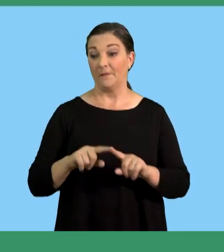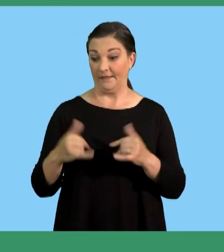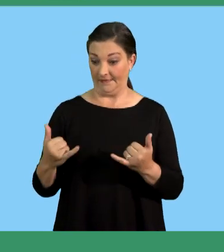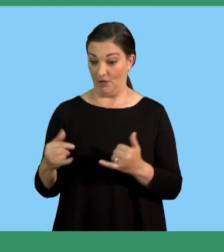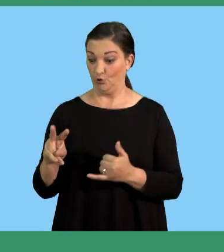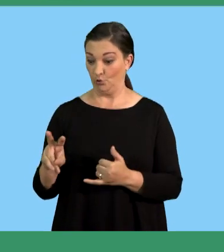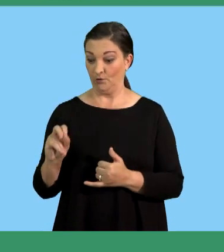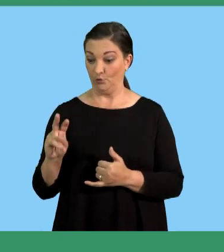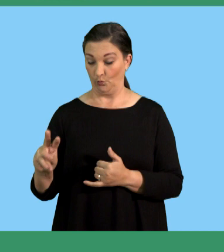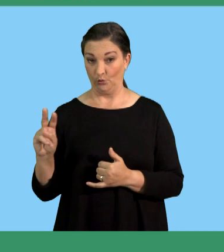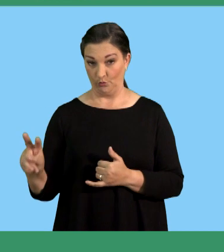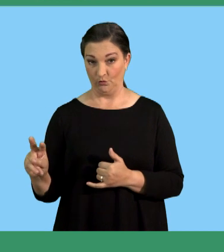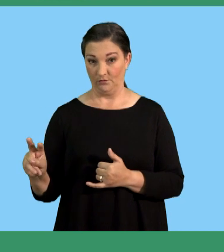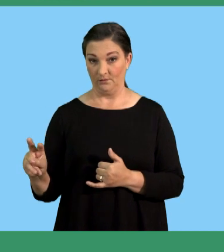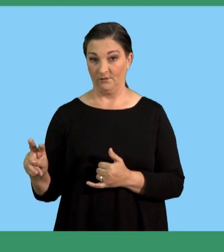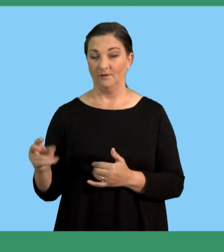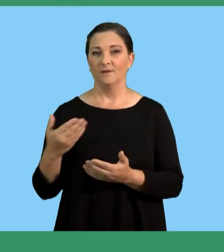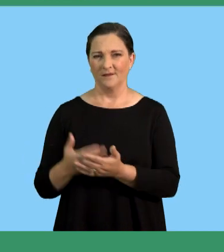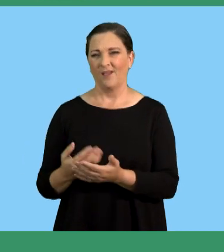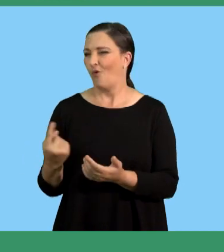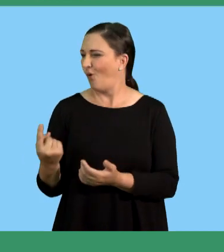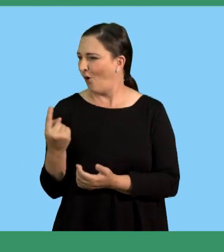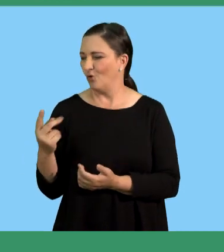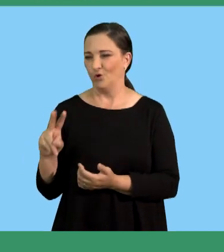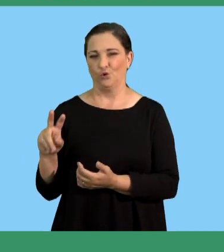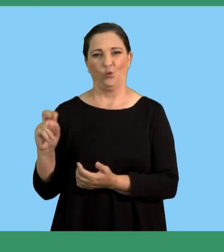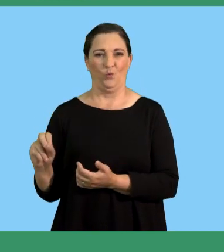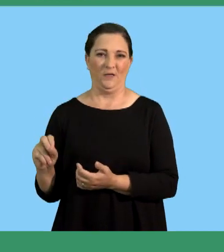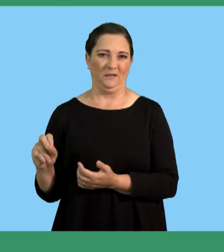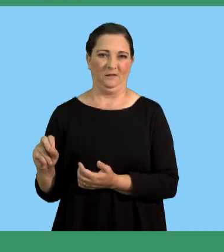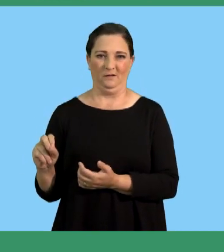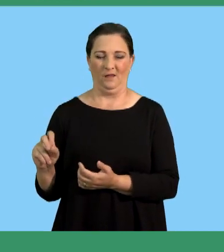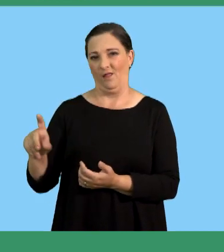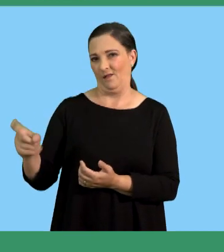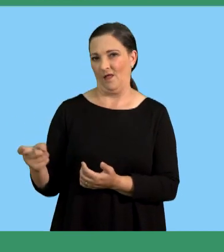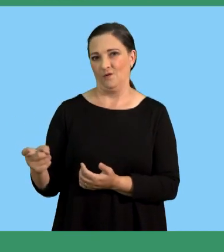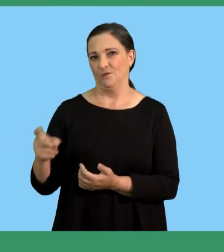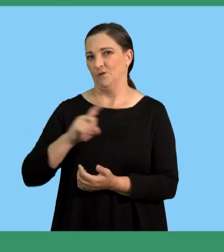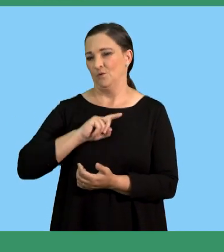in 2022 now you are going to receive only 20,000 because you are a